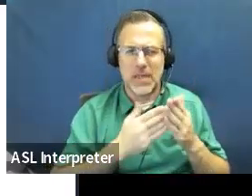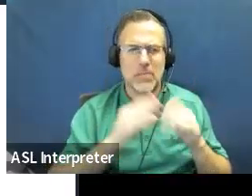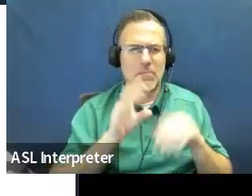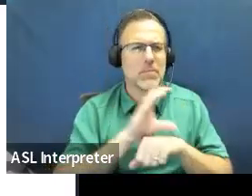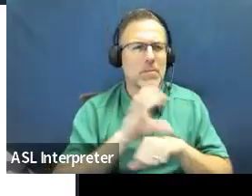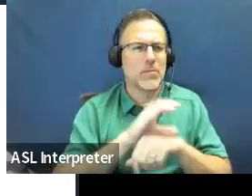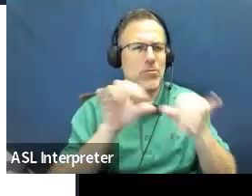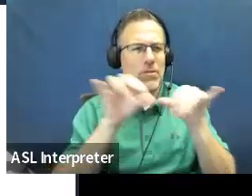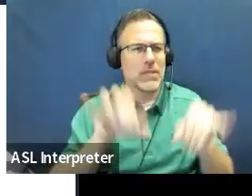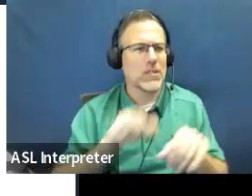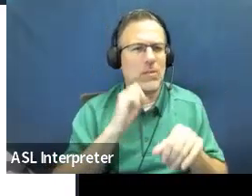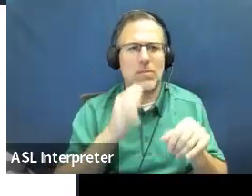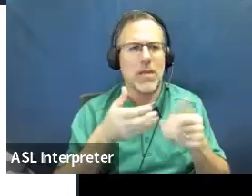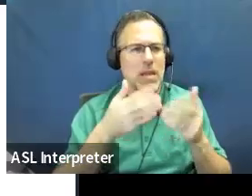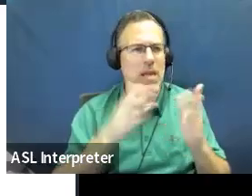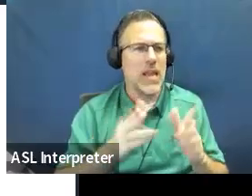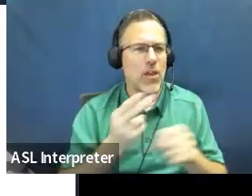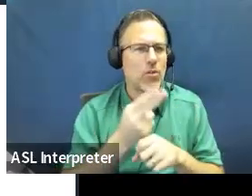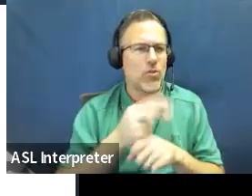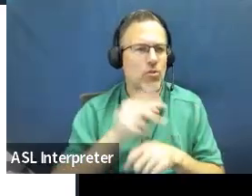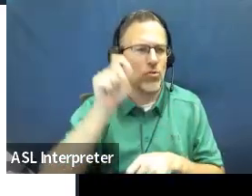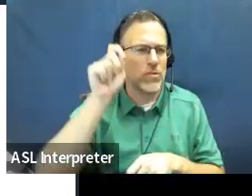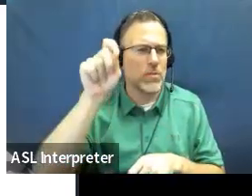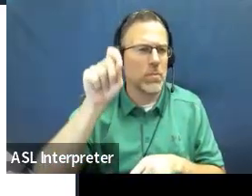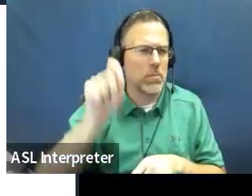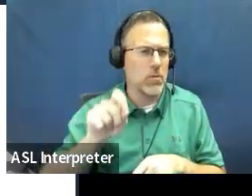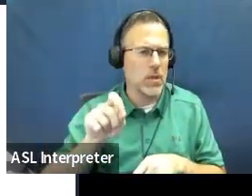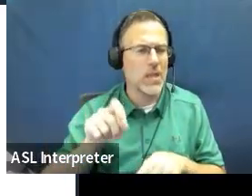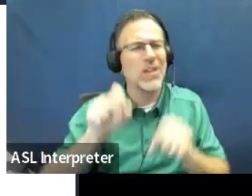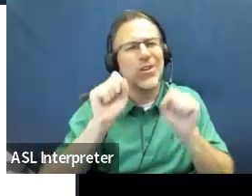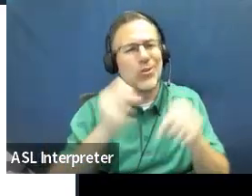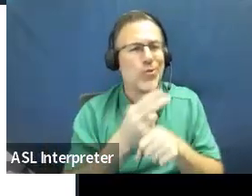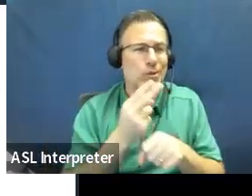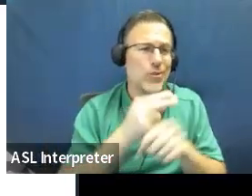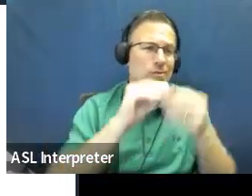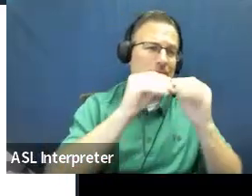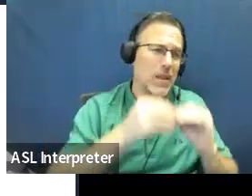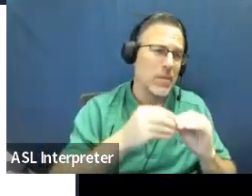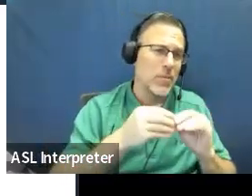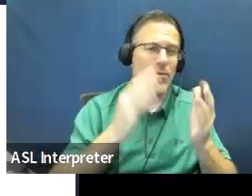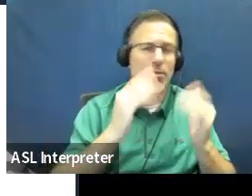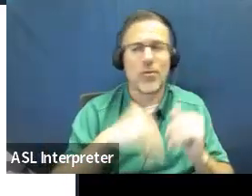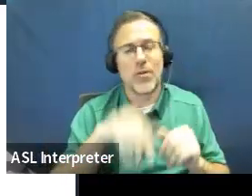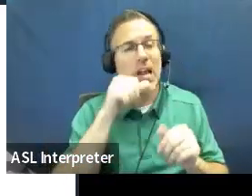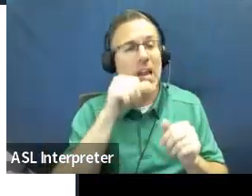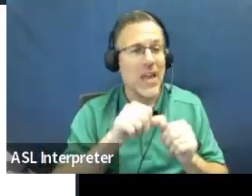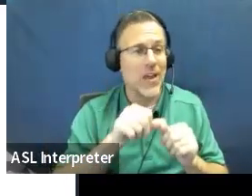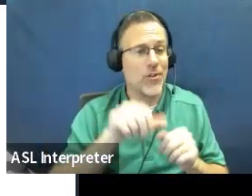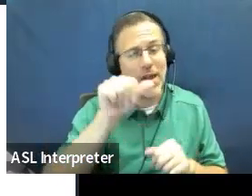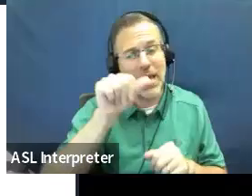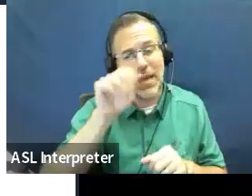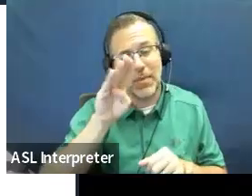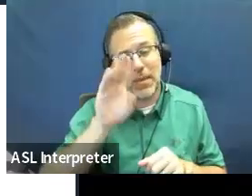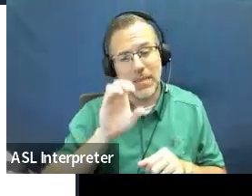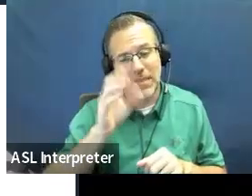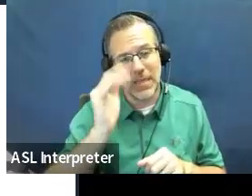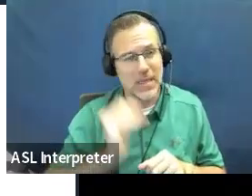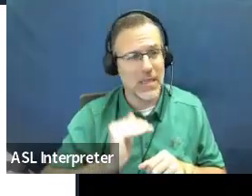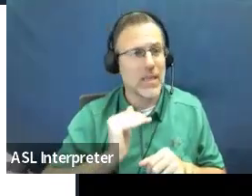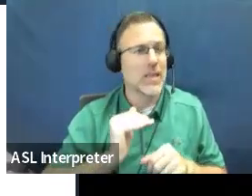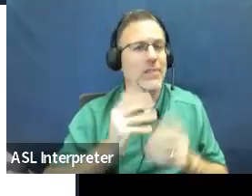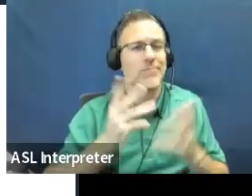just use that as an example. You can number it, you can letter it, you can just put it in a list, you know, use any way you can to identify